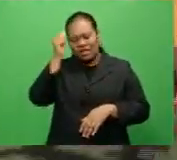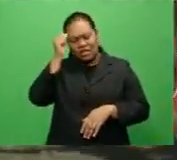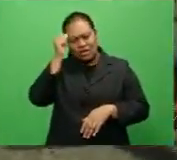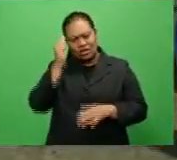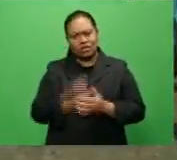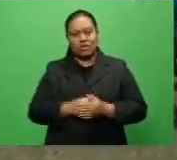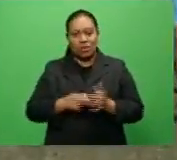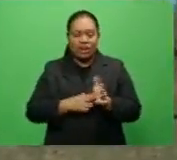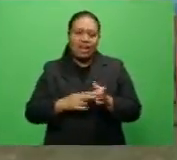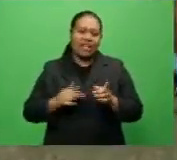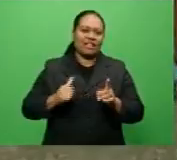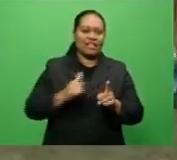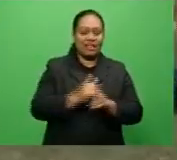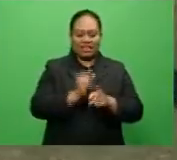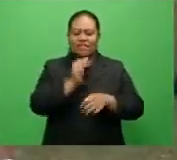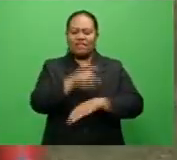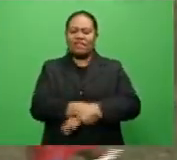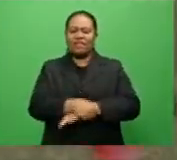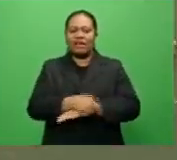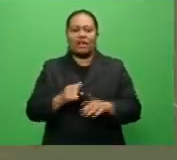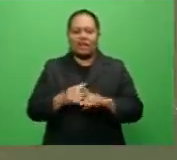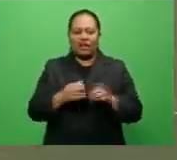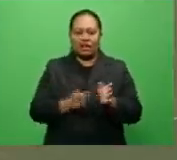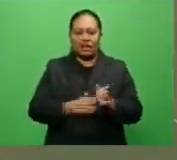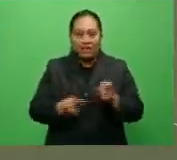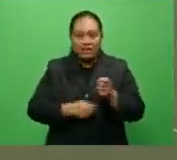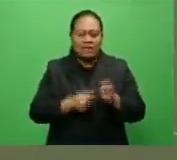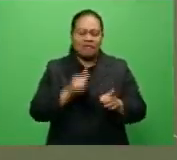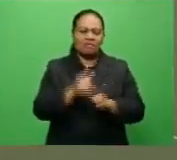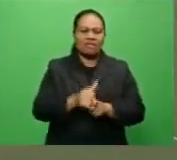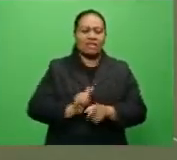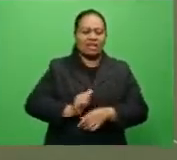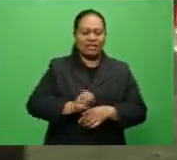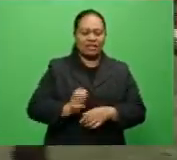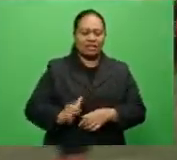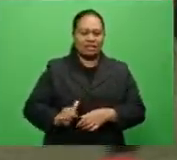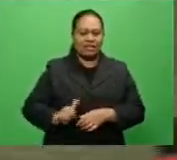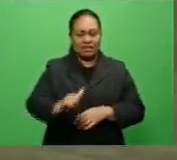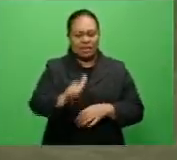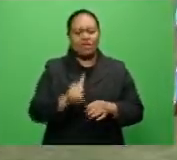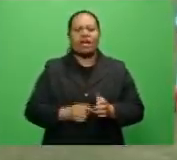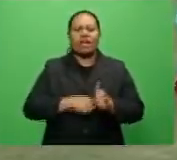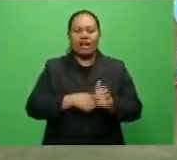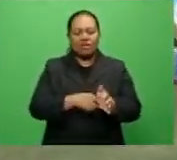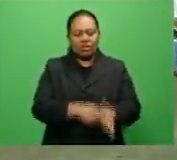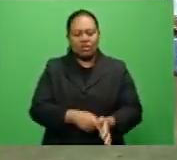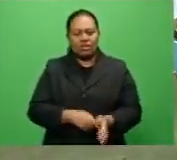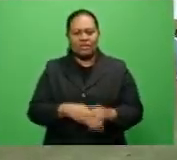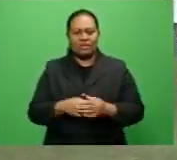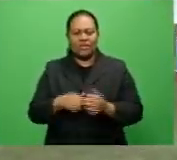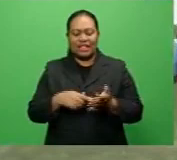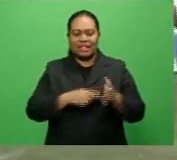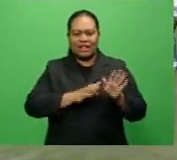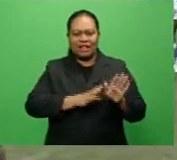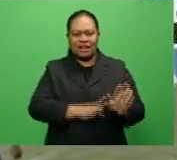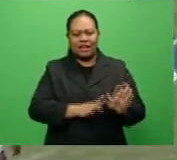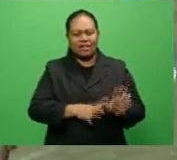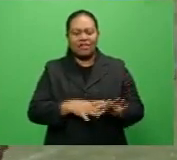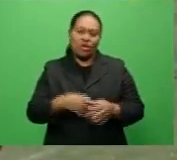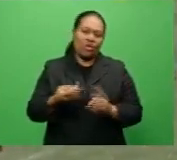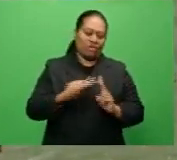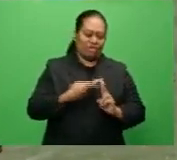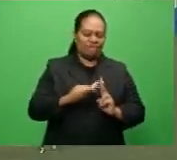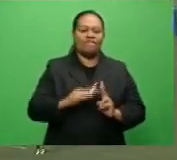matches, Naitasiri defeated Yasawa 26-17, Nandonga edged Lotoka 10-8, and Tailevu drew 13-all